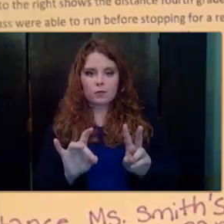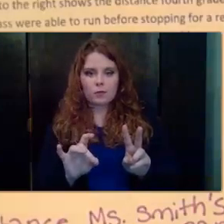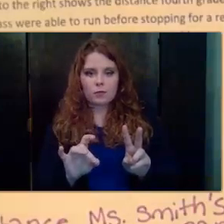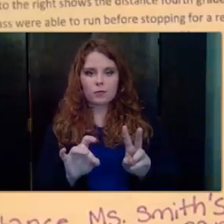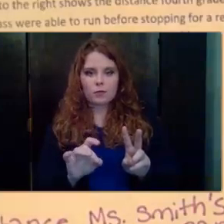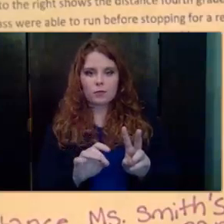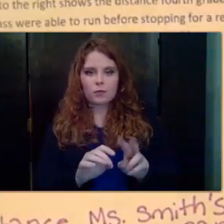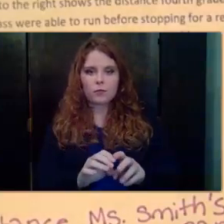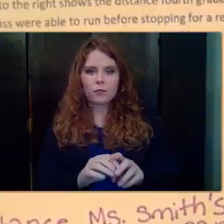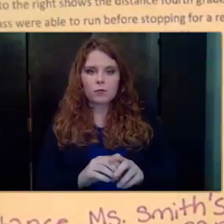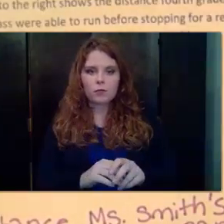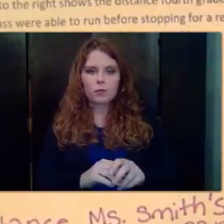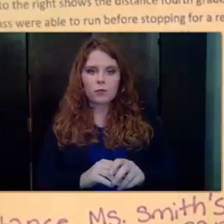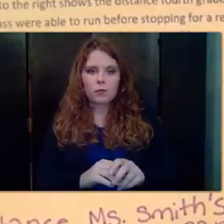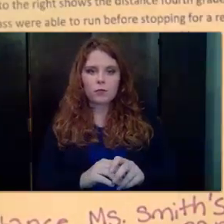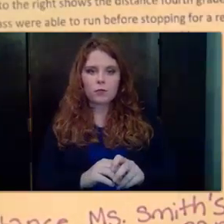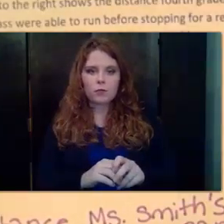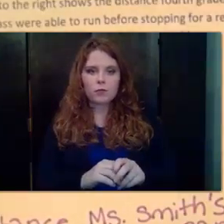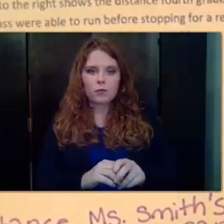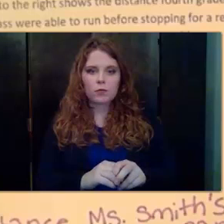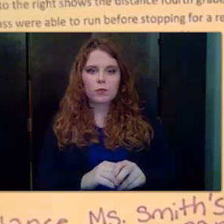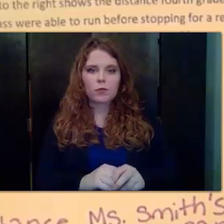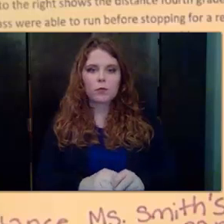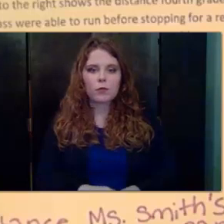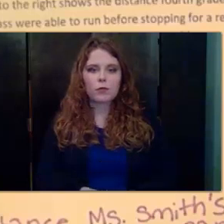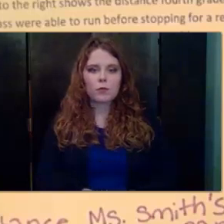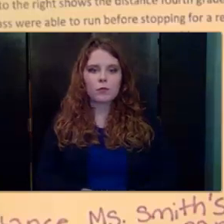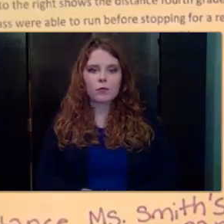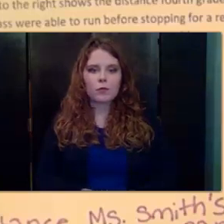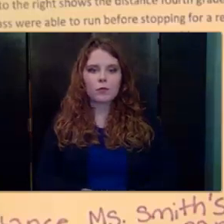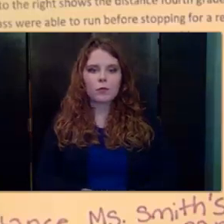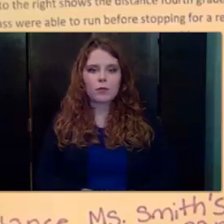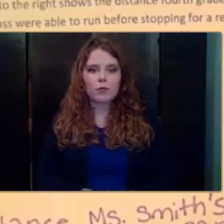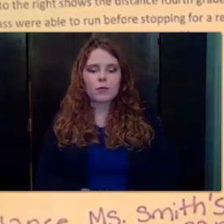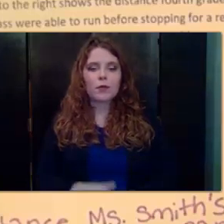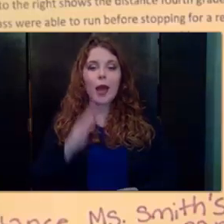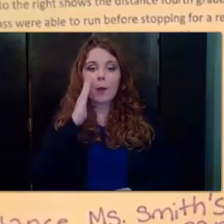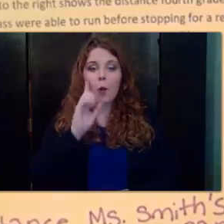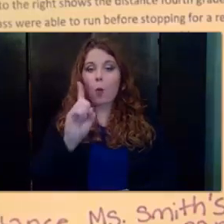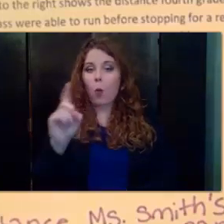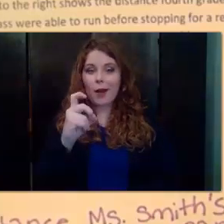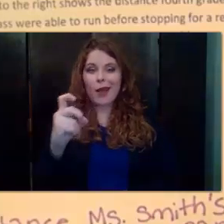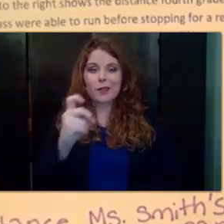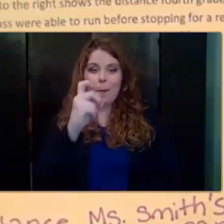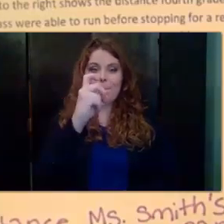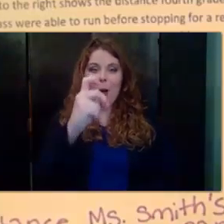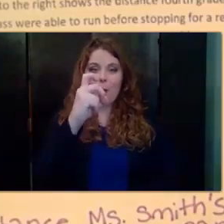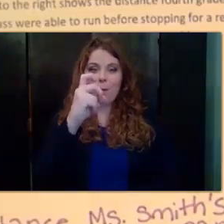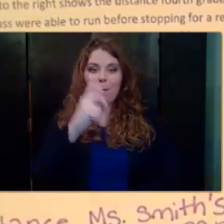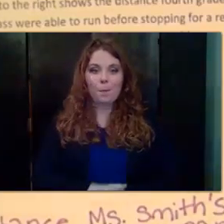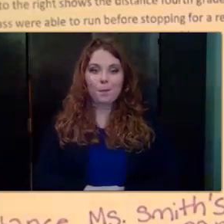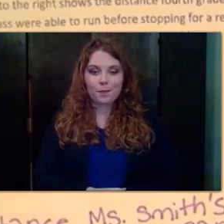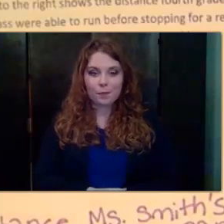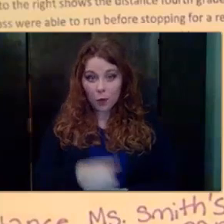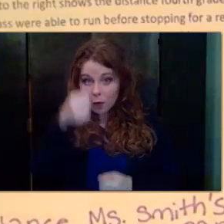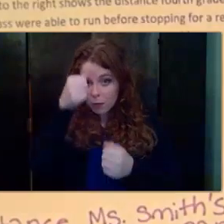going to write 2 4/8. And I'm going to put 1 X there. Because remember, down here I